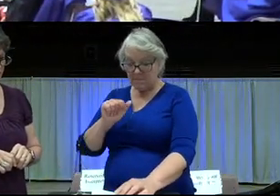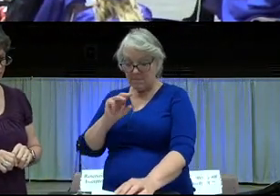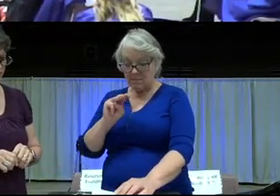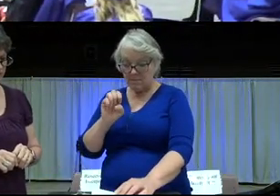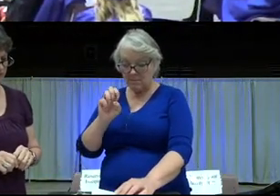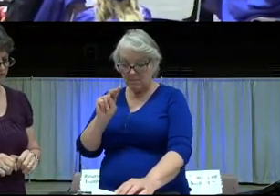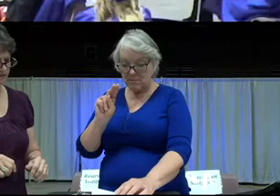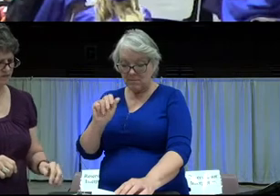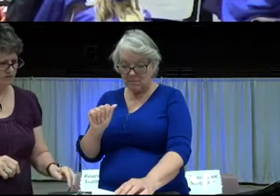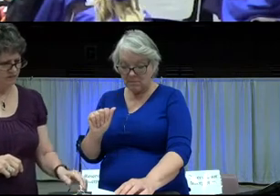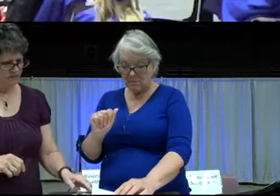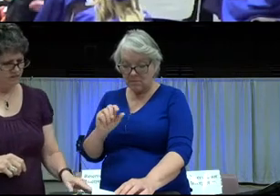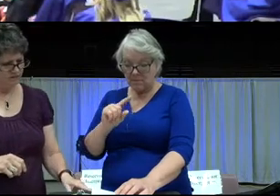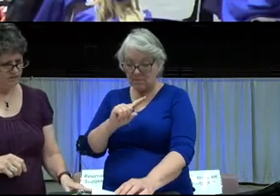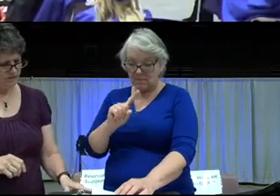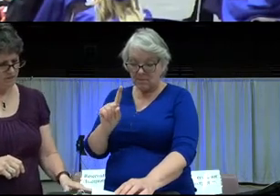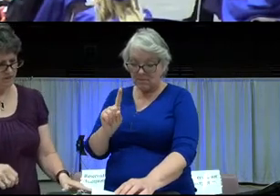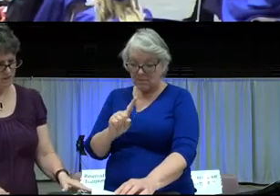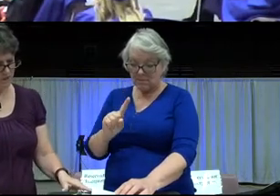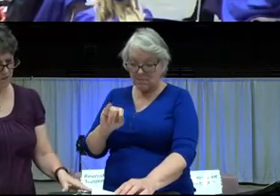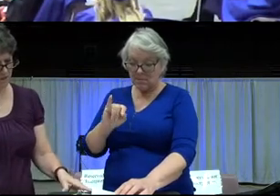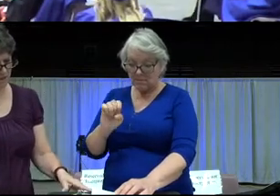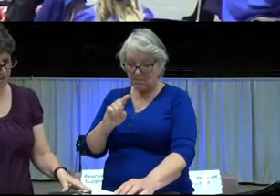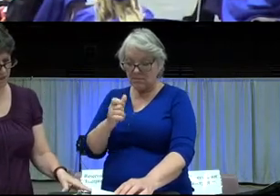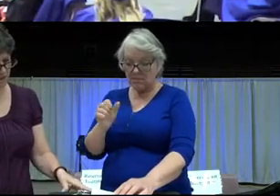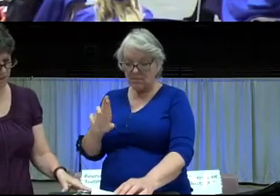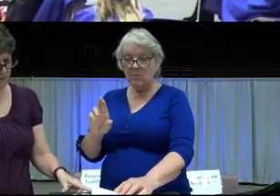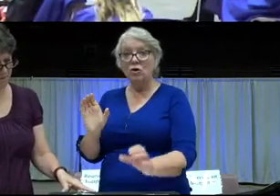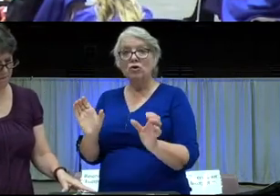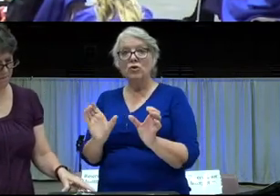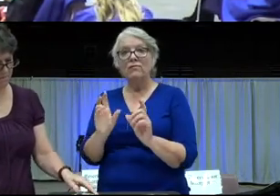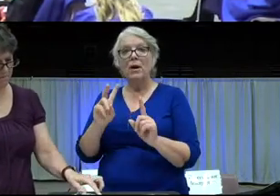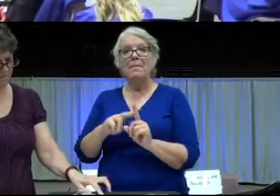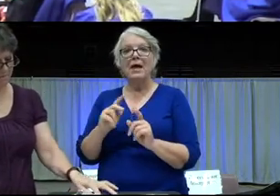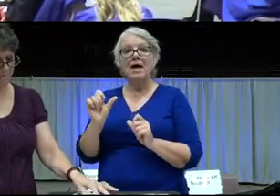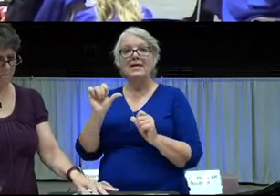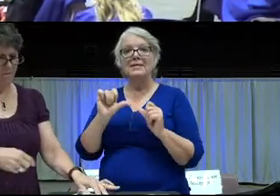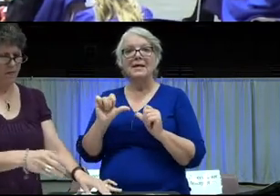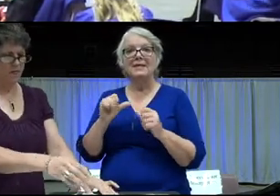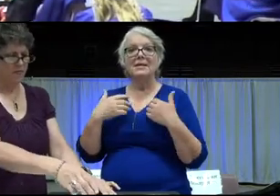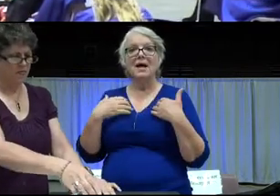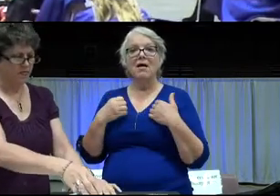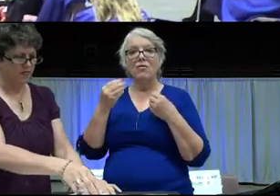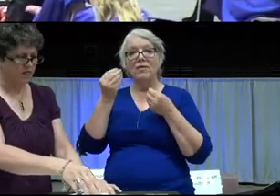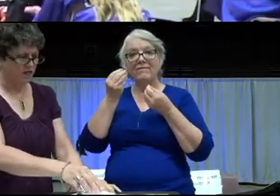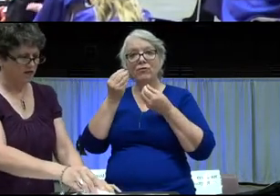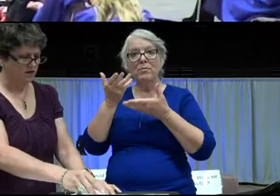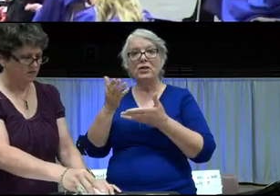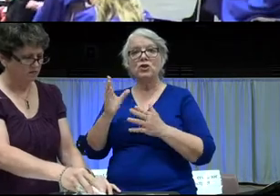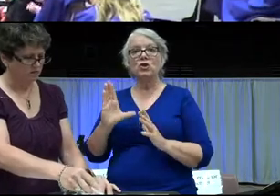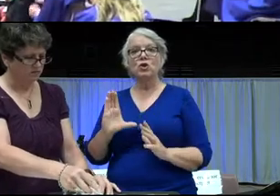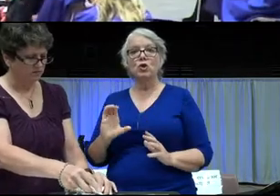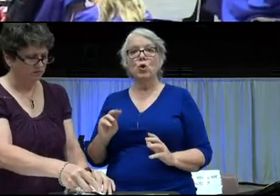Amina Devine Ziegler, Certificate of Applied Science, Health Information Coding Specialist.